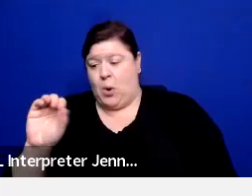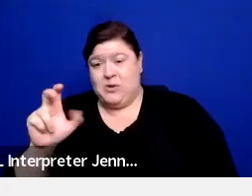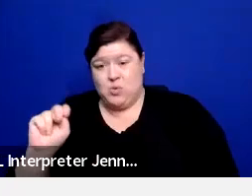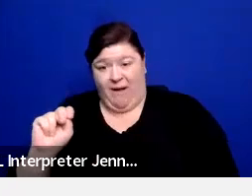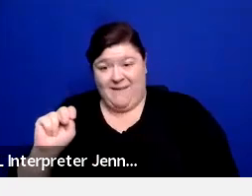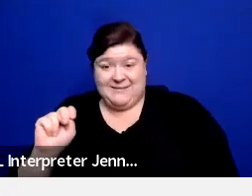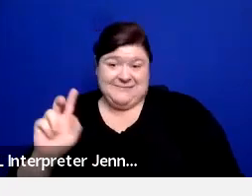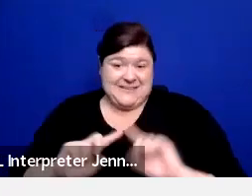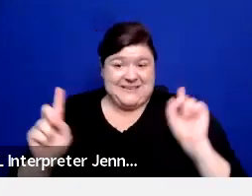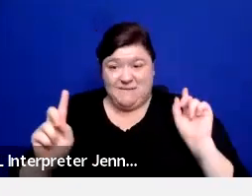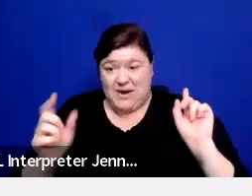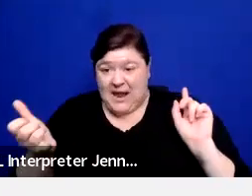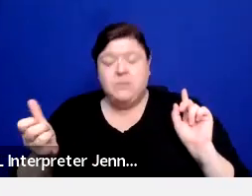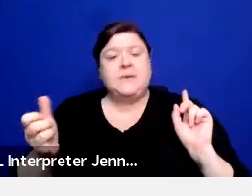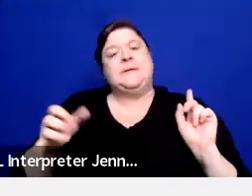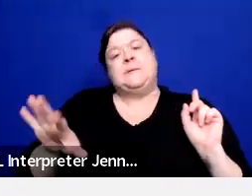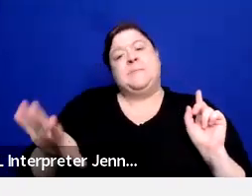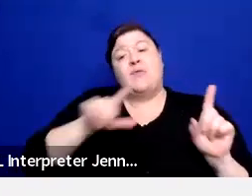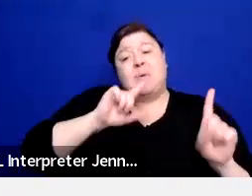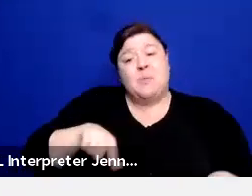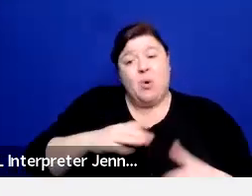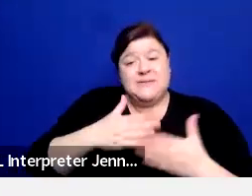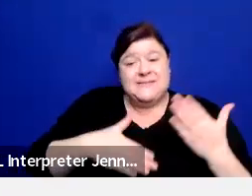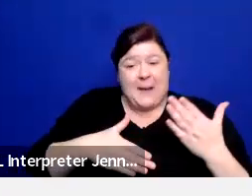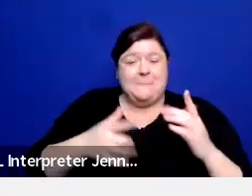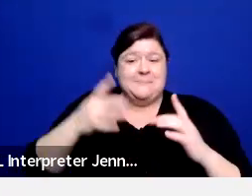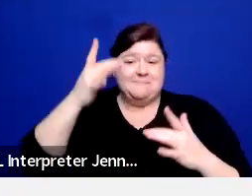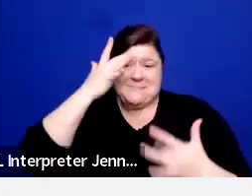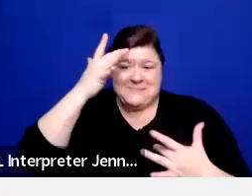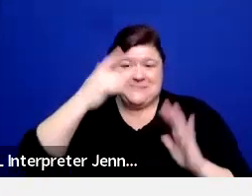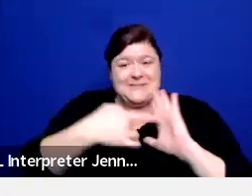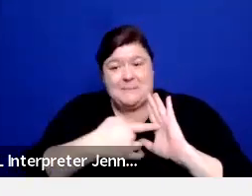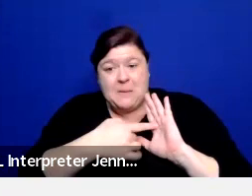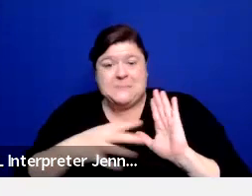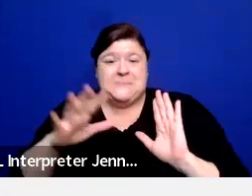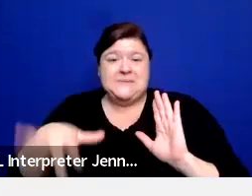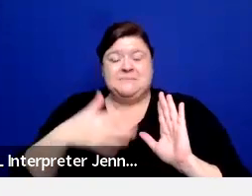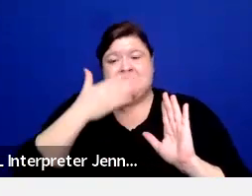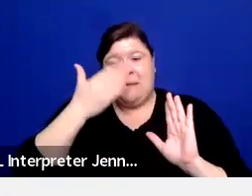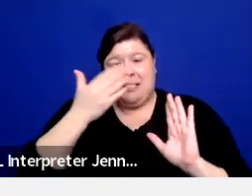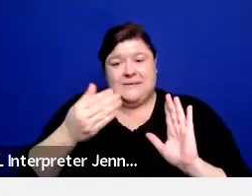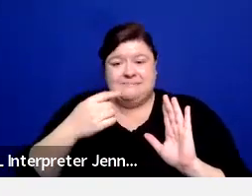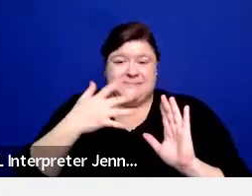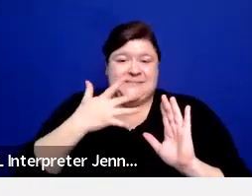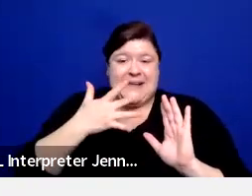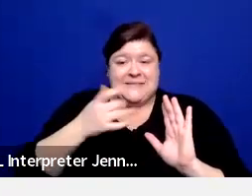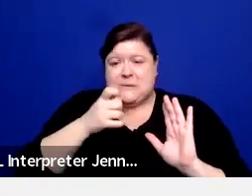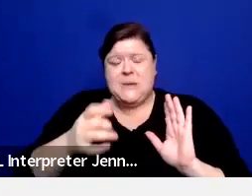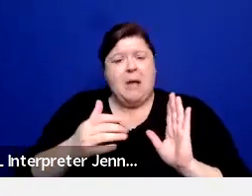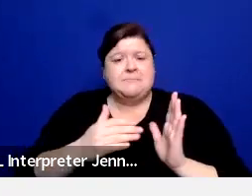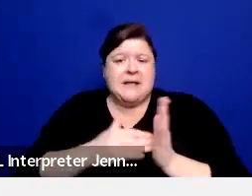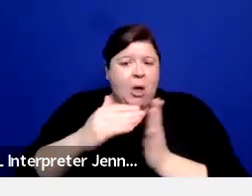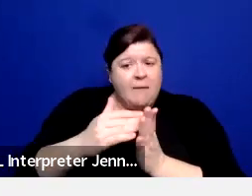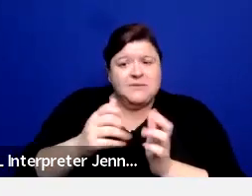You know, there have been reports that some symptoms, like people losing their sense of smell and taste, hasn't been as frequent with the